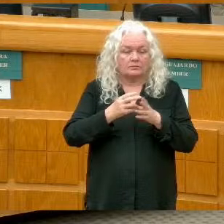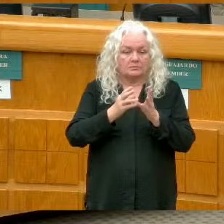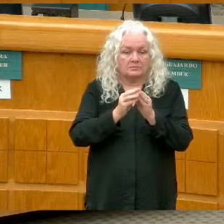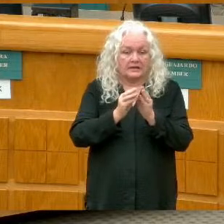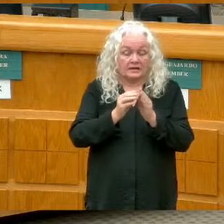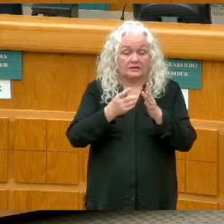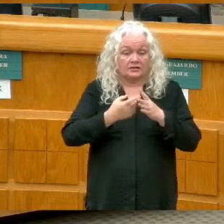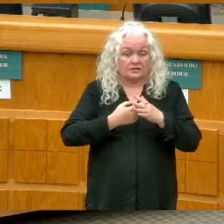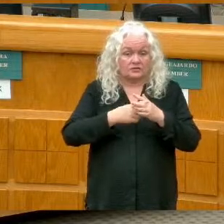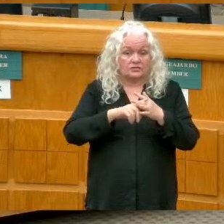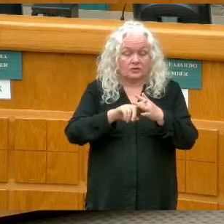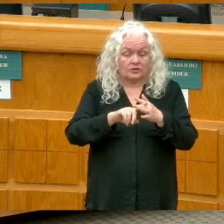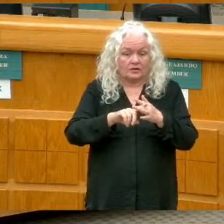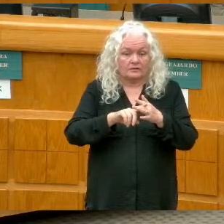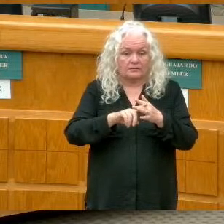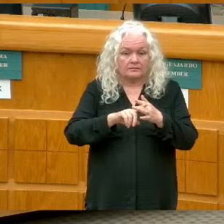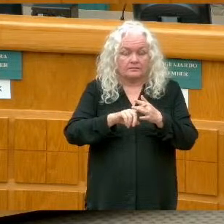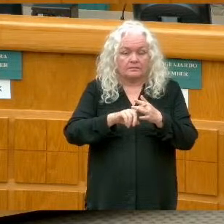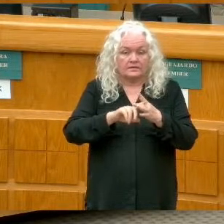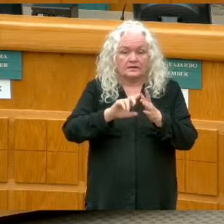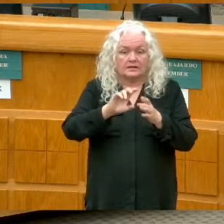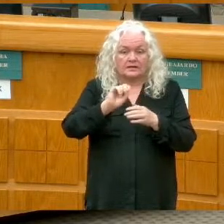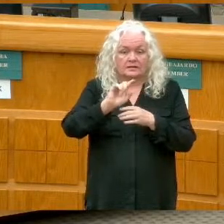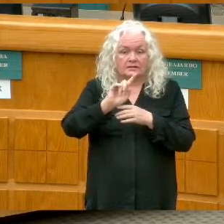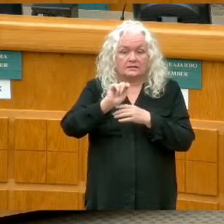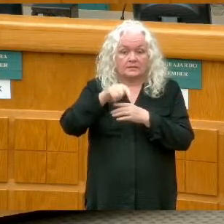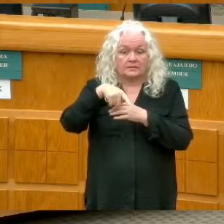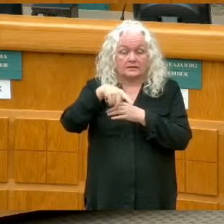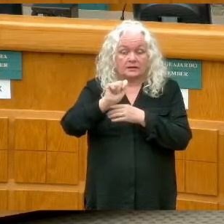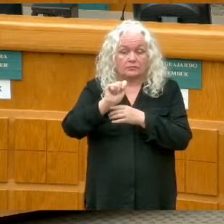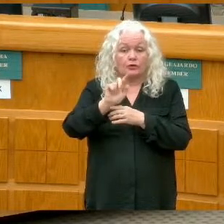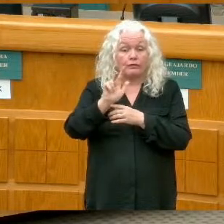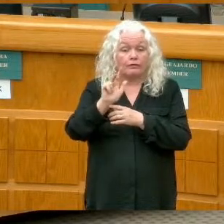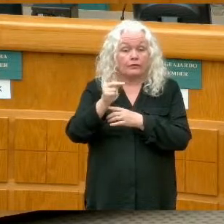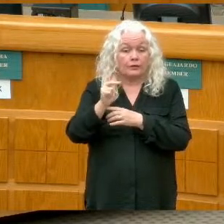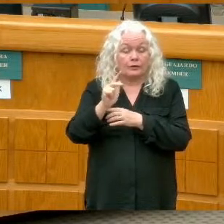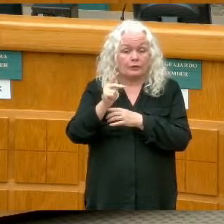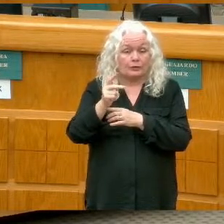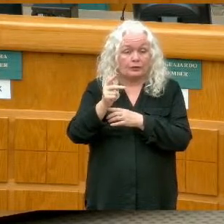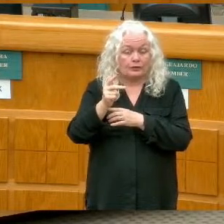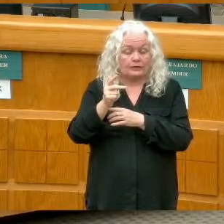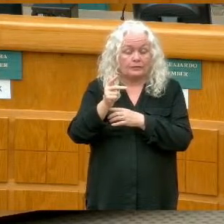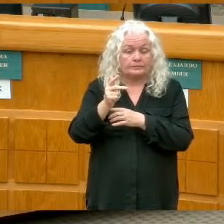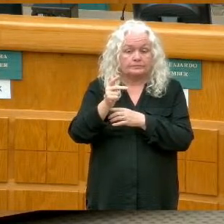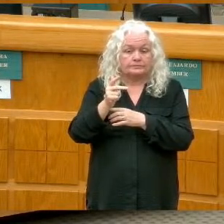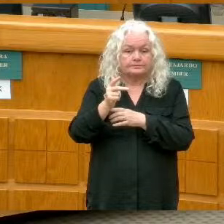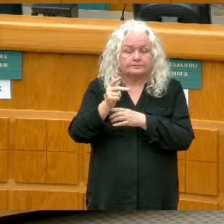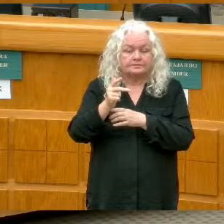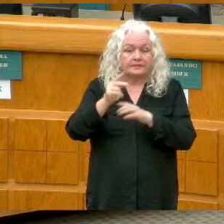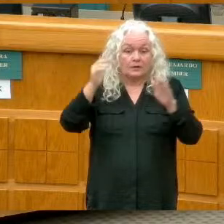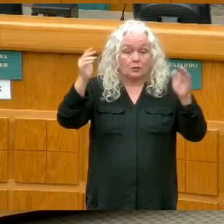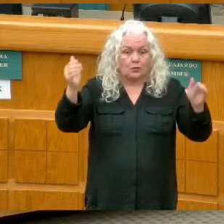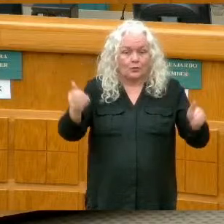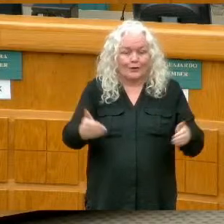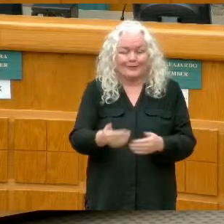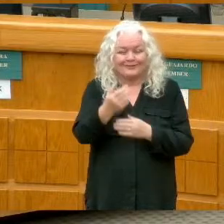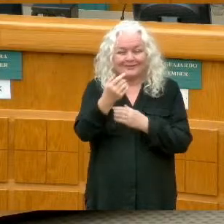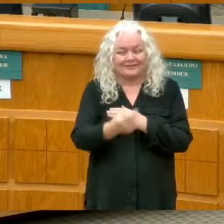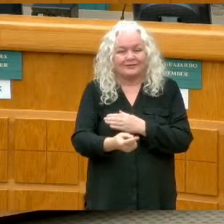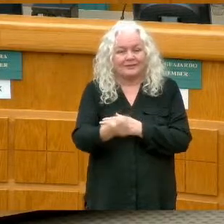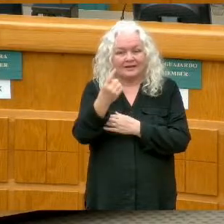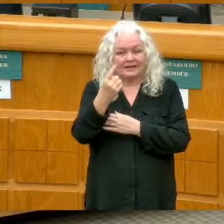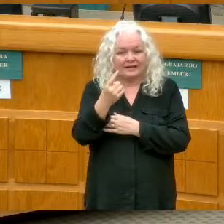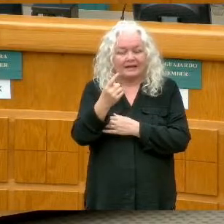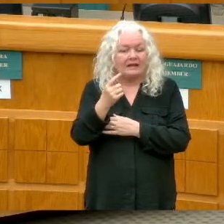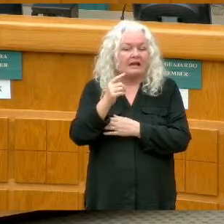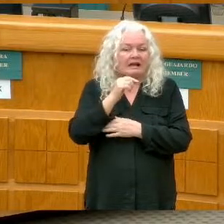to get started on the 3rd of September. I've not, want to welcome everybody. I've not